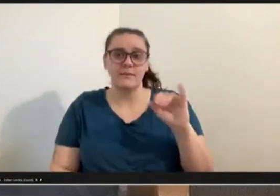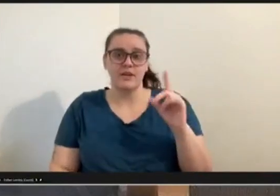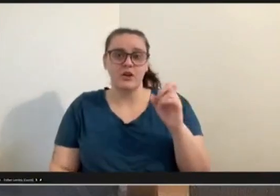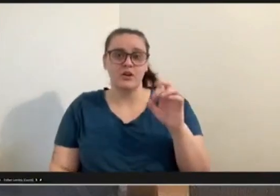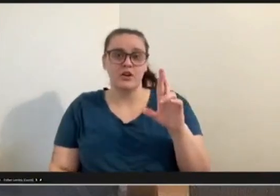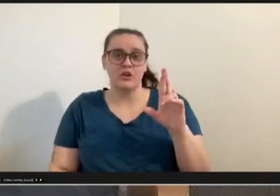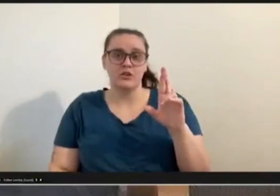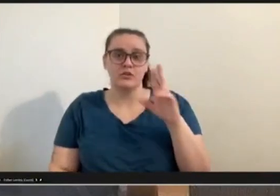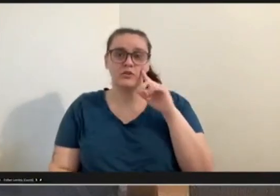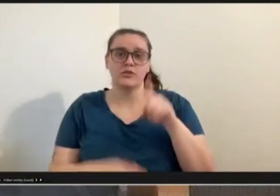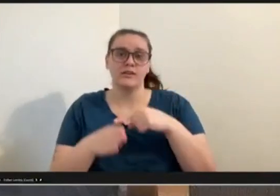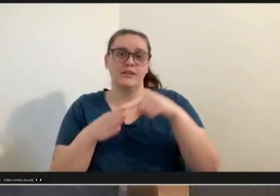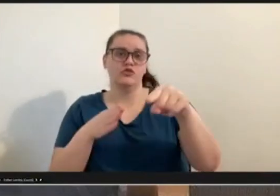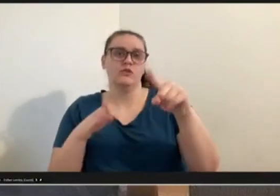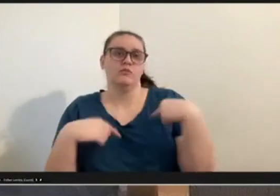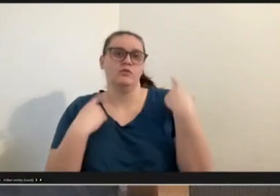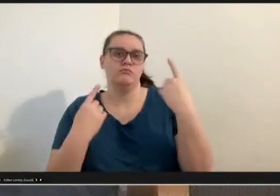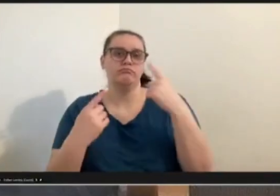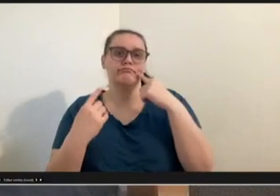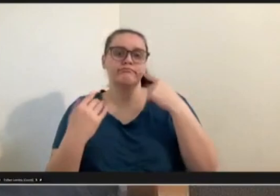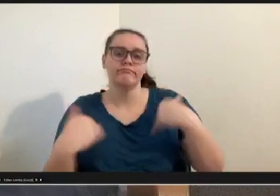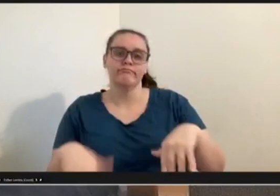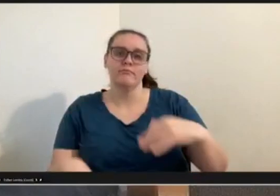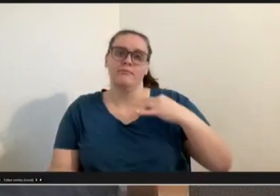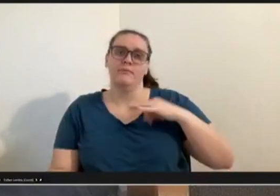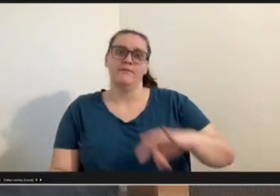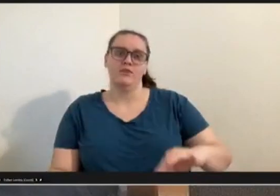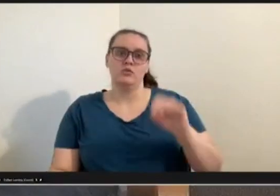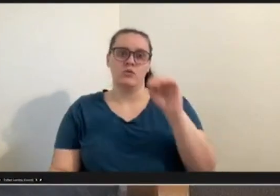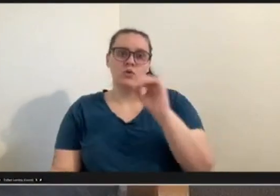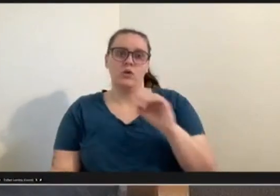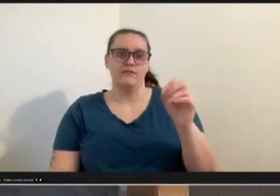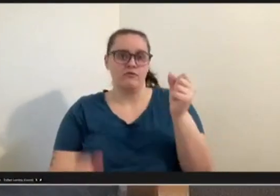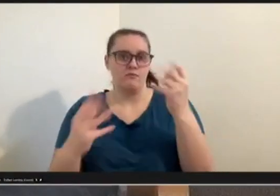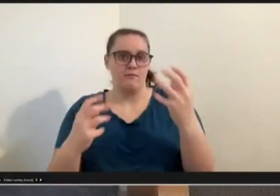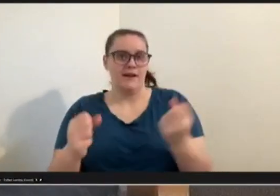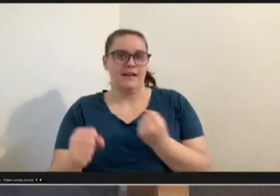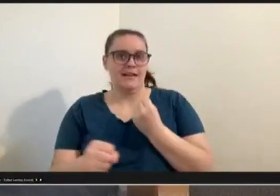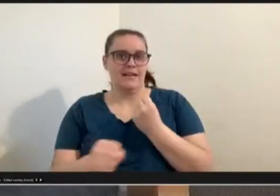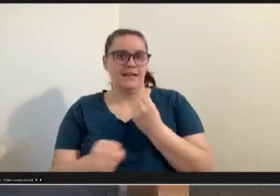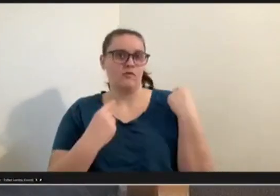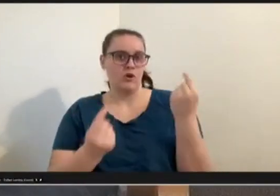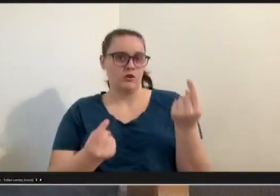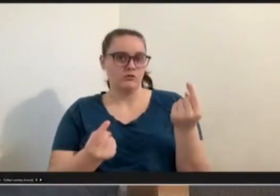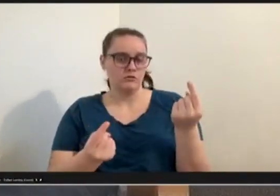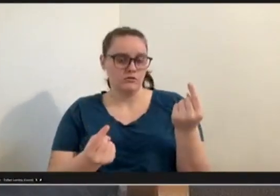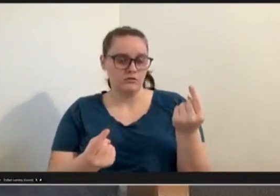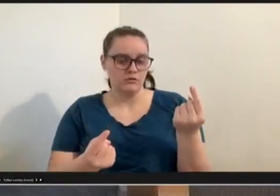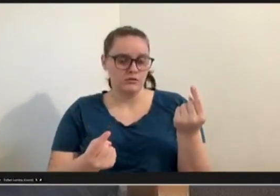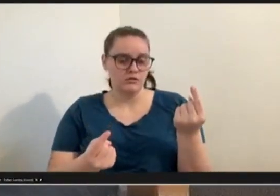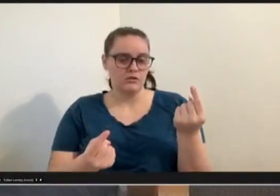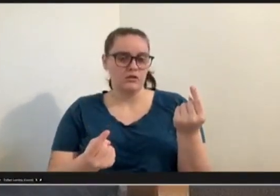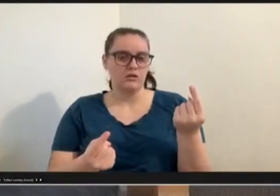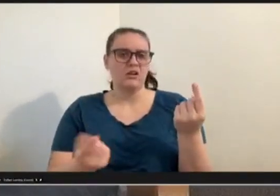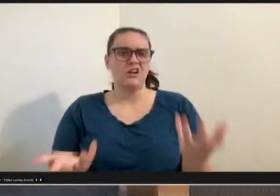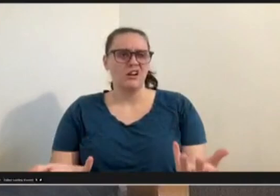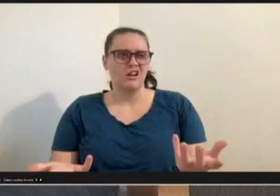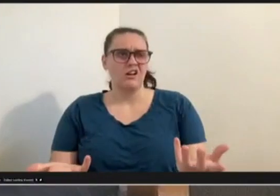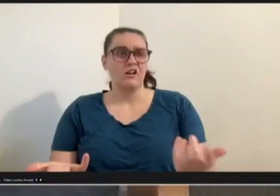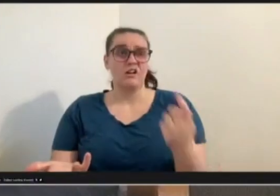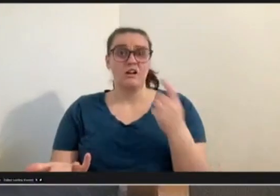decades. Instead of bringing certainty to our local incentives and strengthening our partnerships with counties